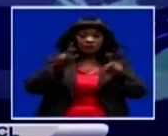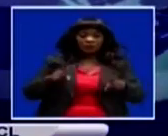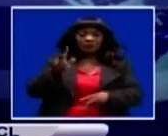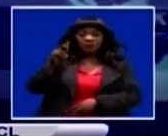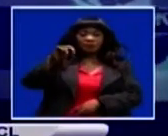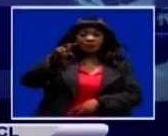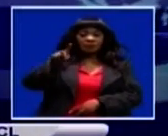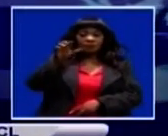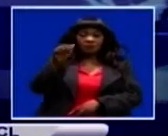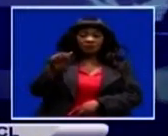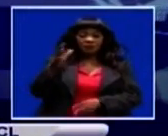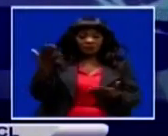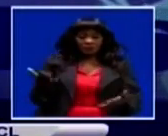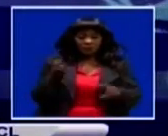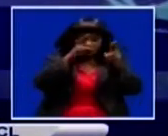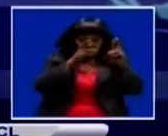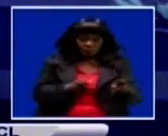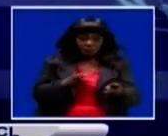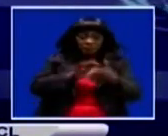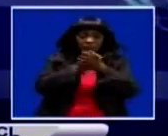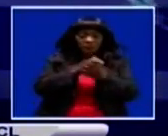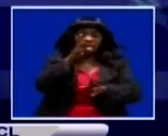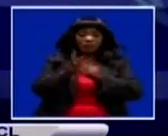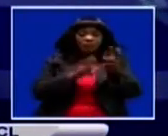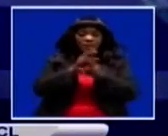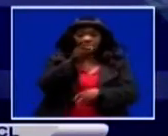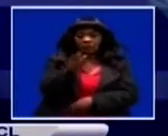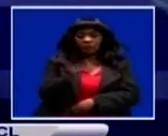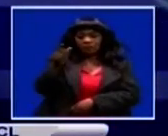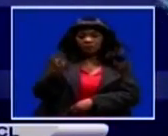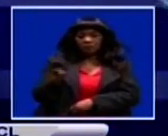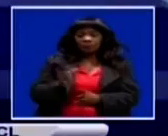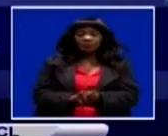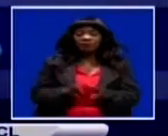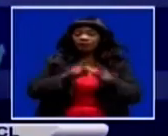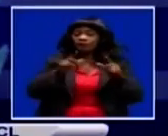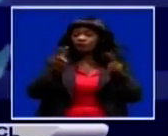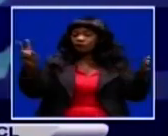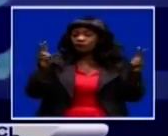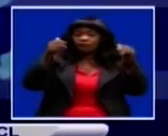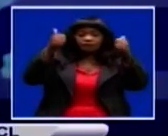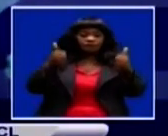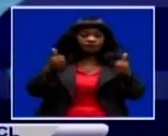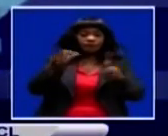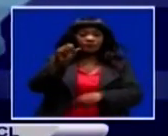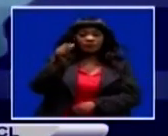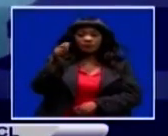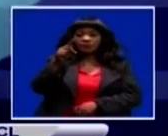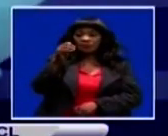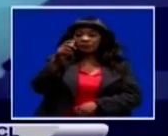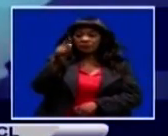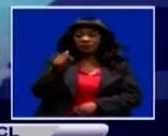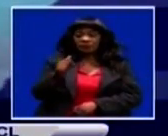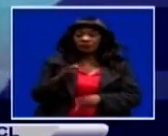Mukwenda Sakala says the response from the corporate world and individuals has been overwhelming. Ms. Sakala was speaking